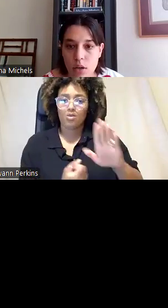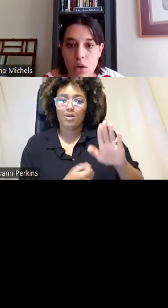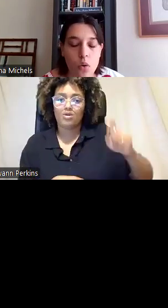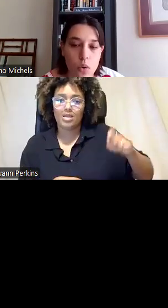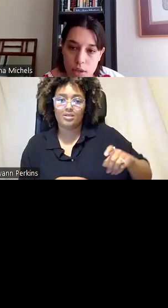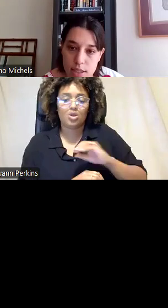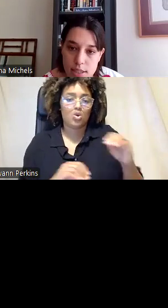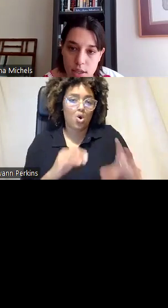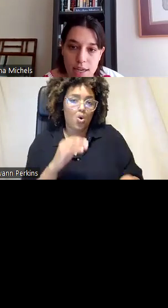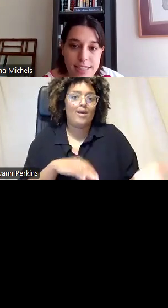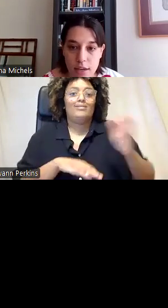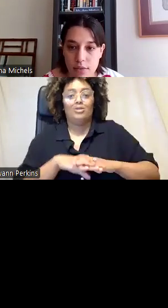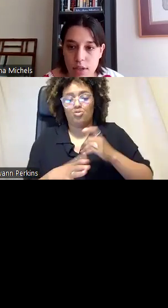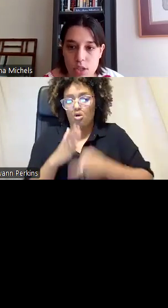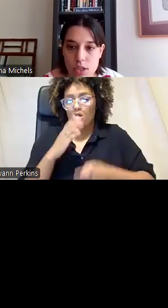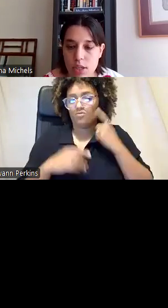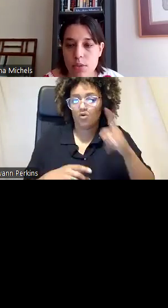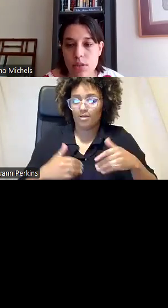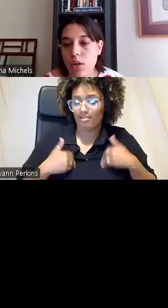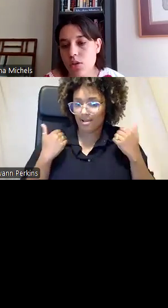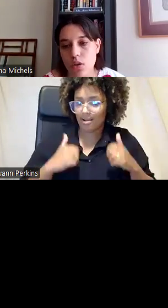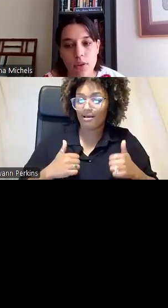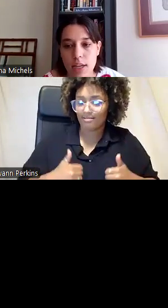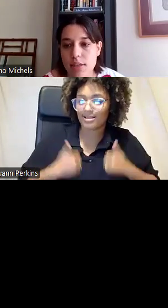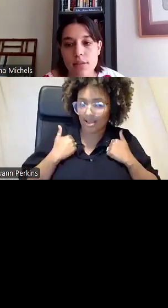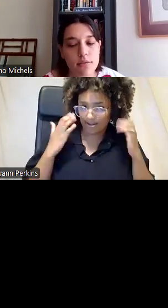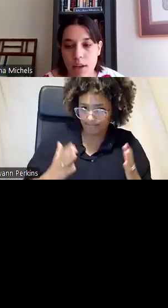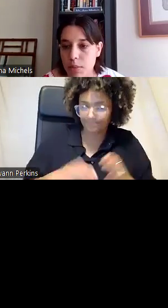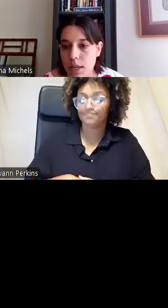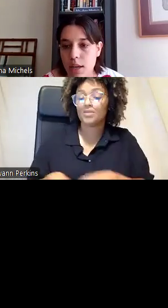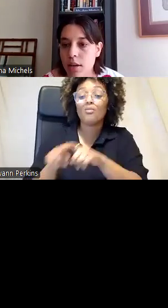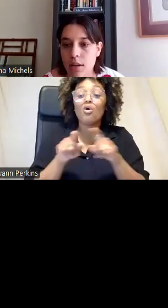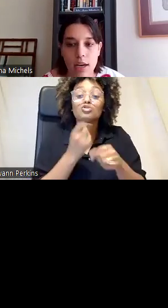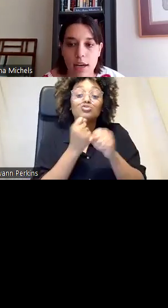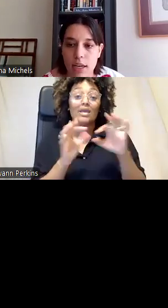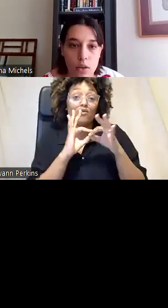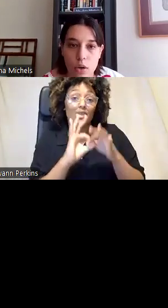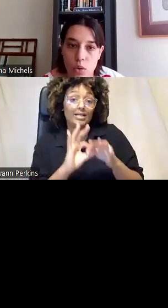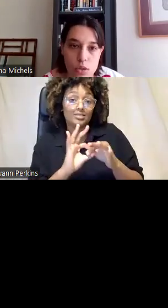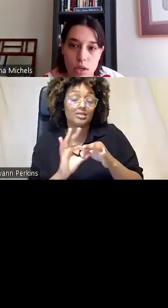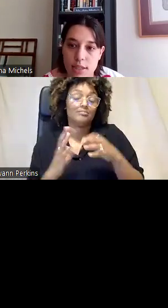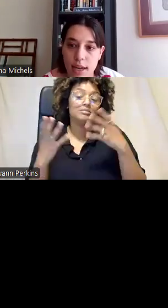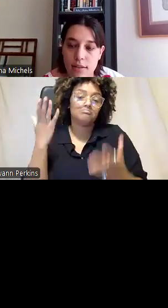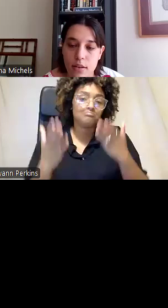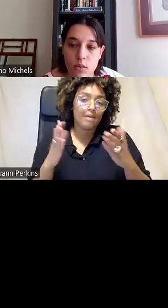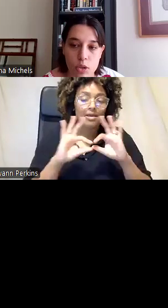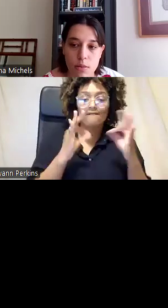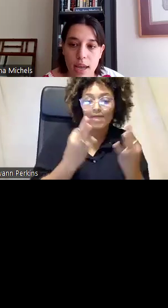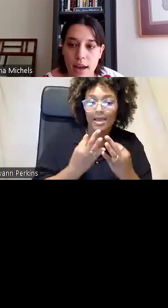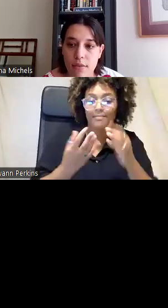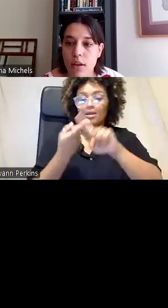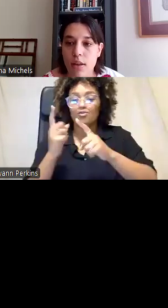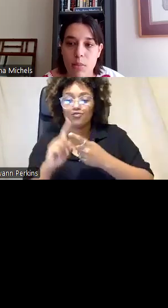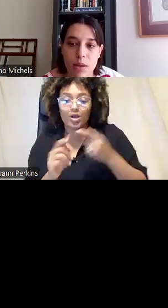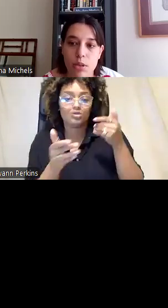client, or to consider any safe relationships. So friends, family, any other close contacts that this person